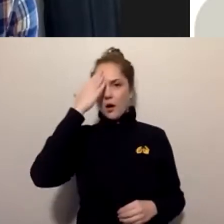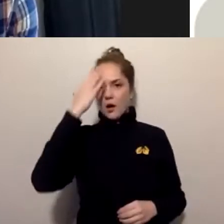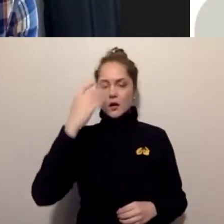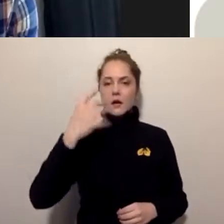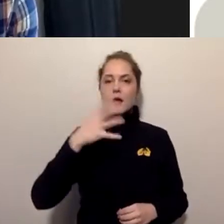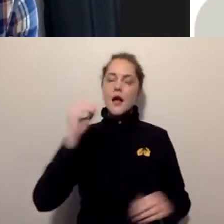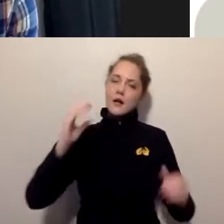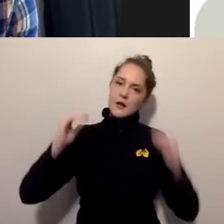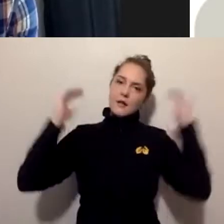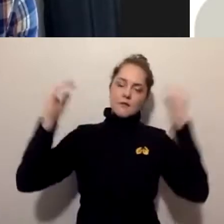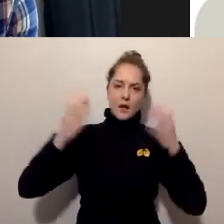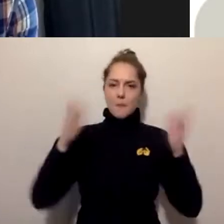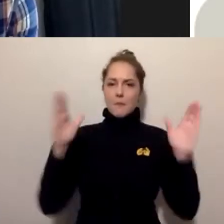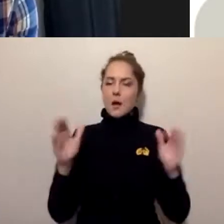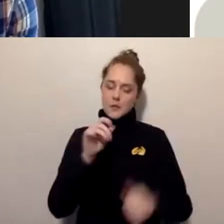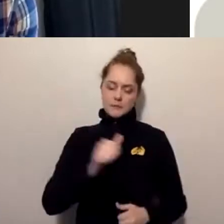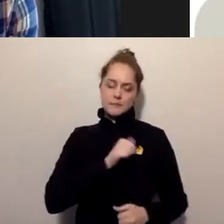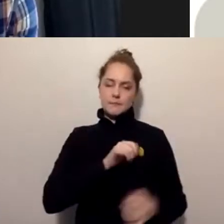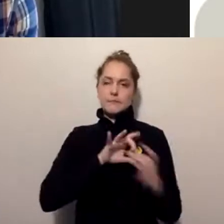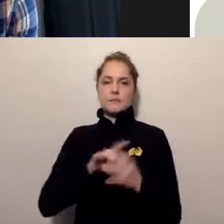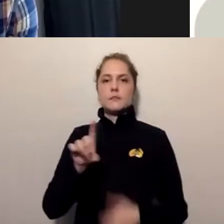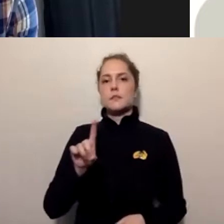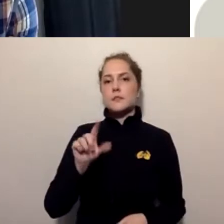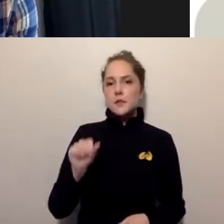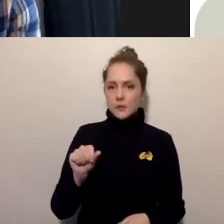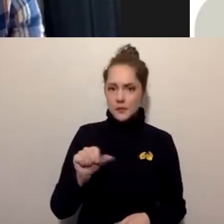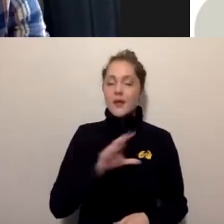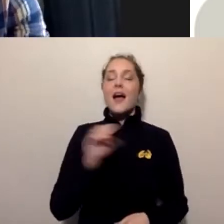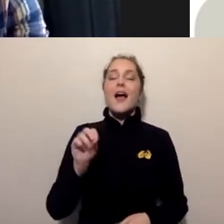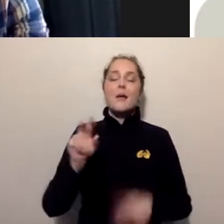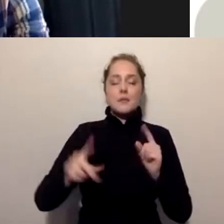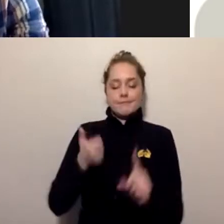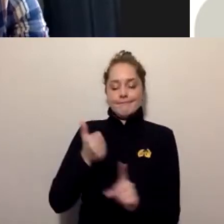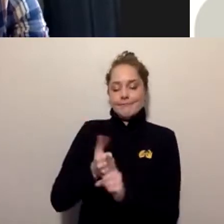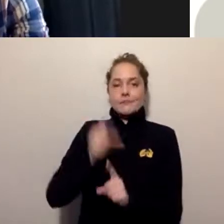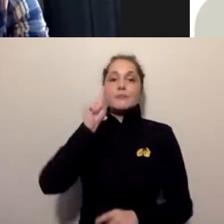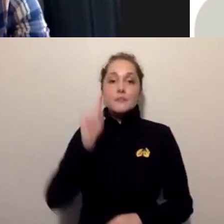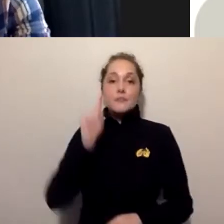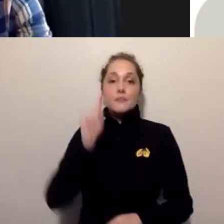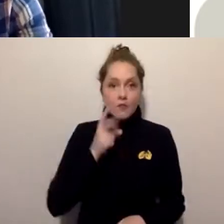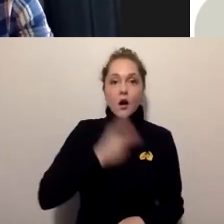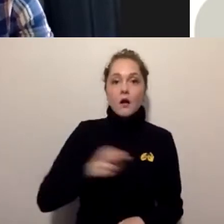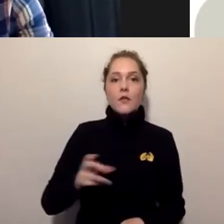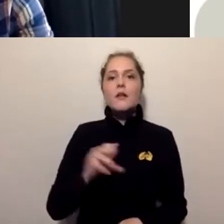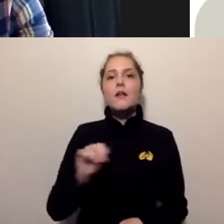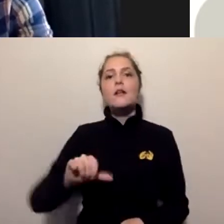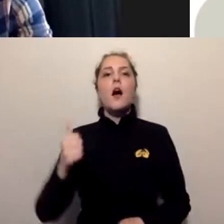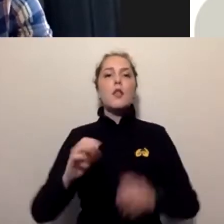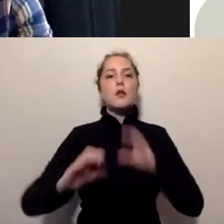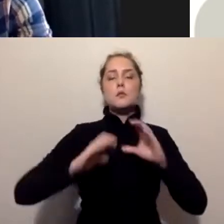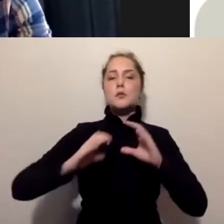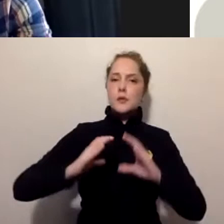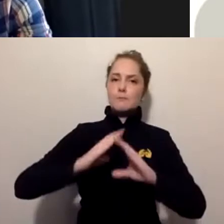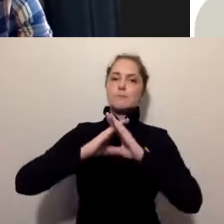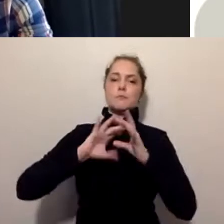advancing public attitudes about disability and those who are deaf, hard of hearing, or have other communication barriers within